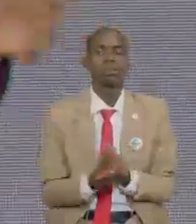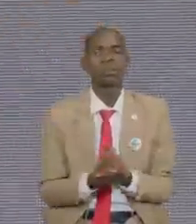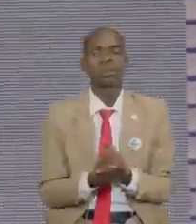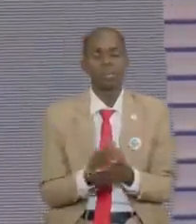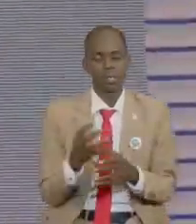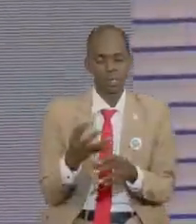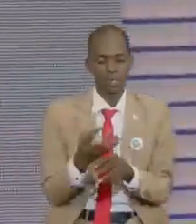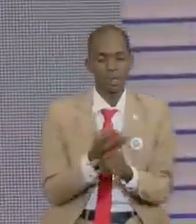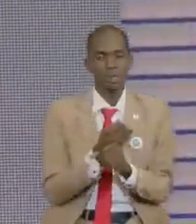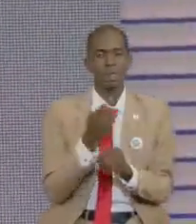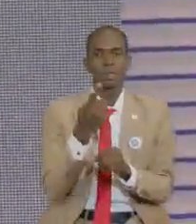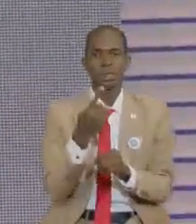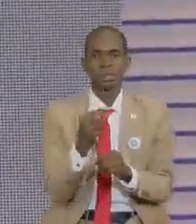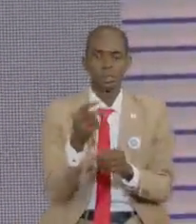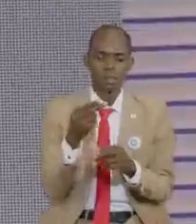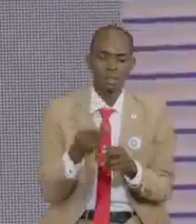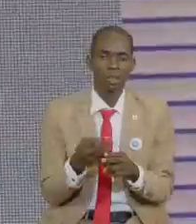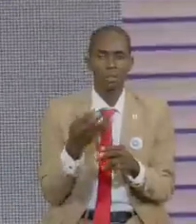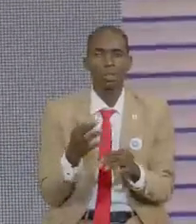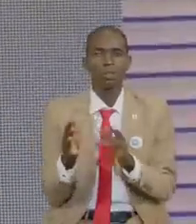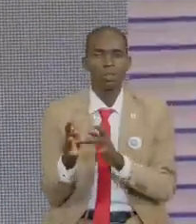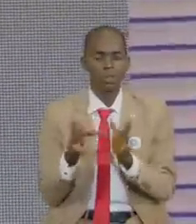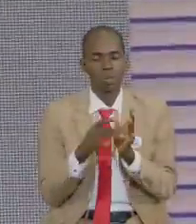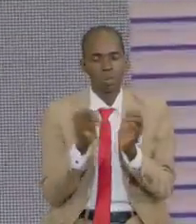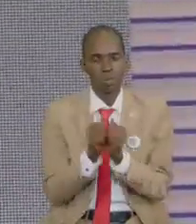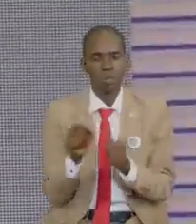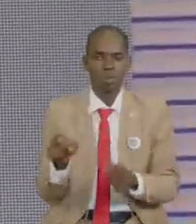take the name of Jesus with you.